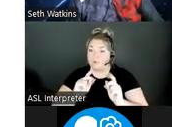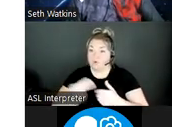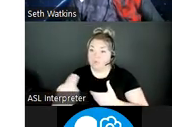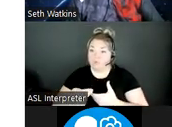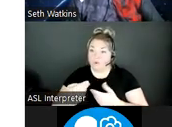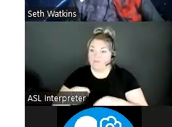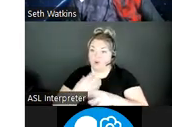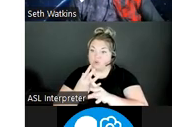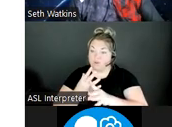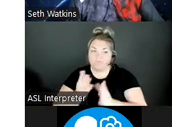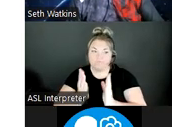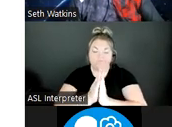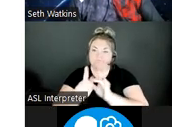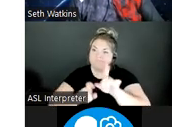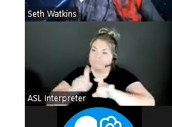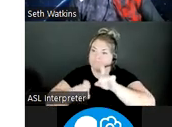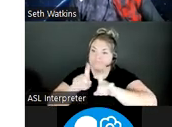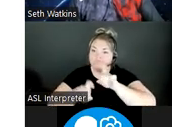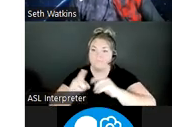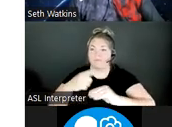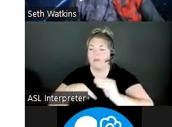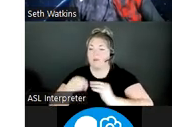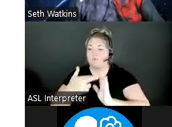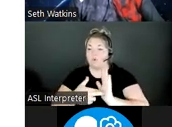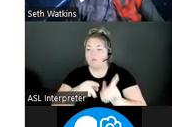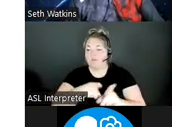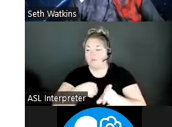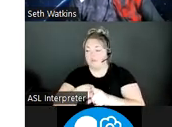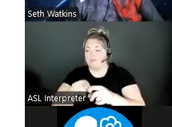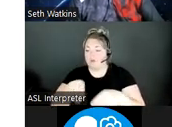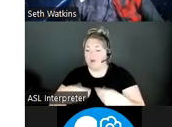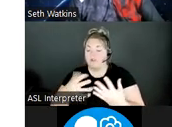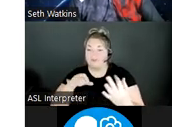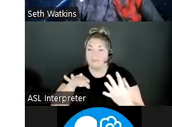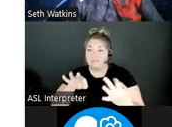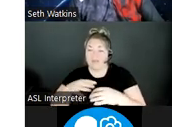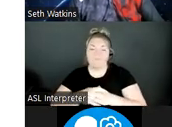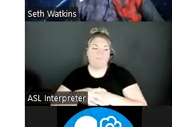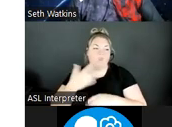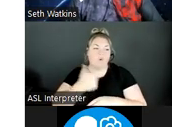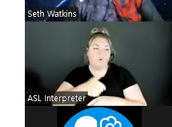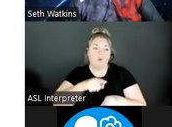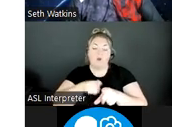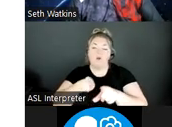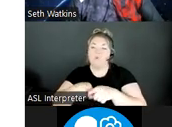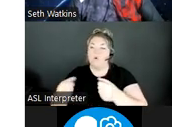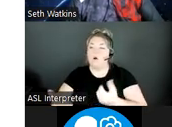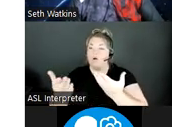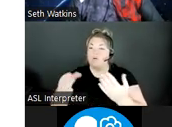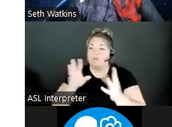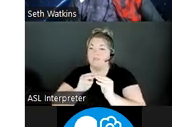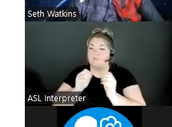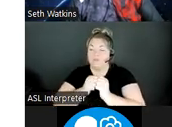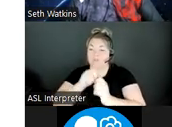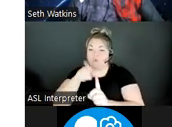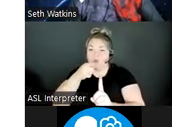any and all questions about the rules, as well as offer feedback. We also offered meetings with targeted provider groups